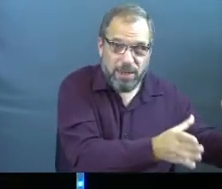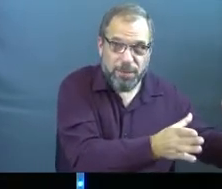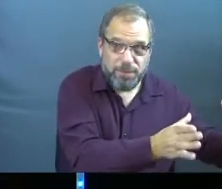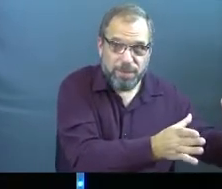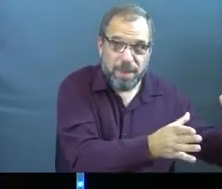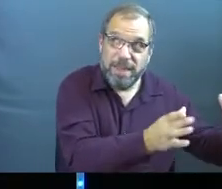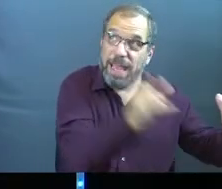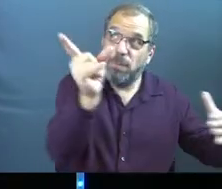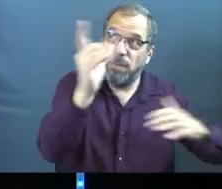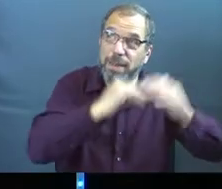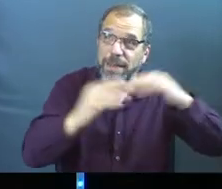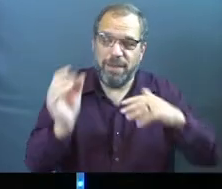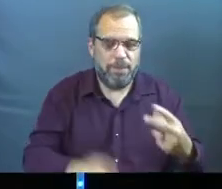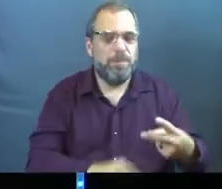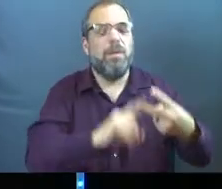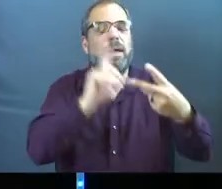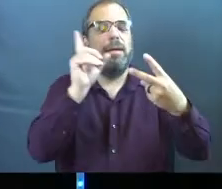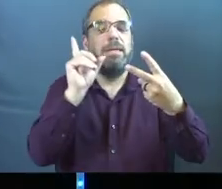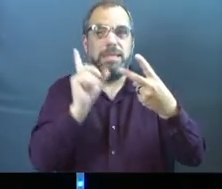in eternity.